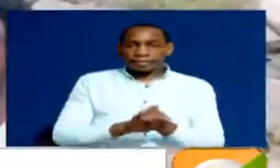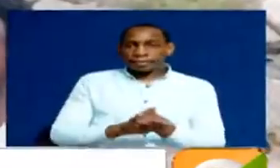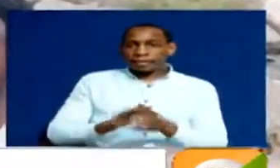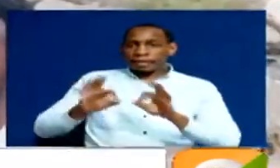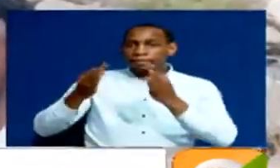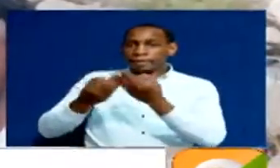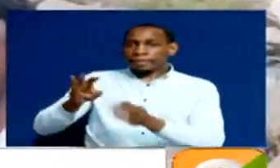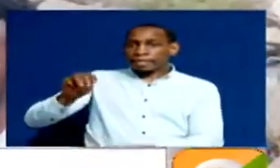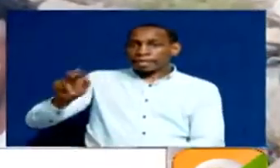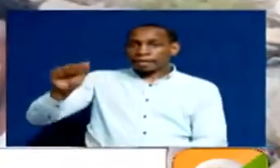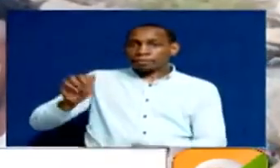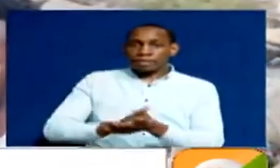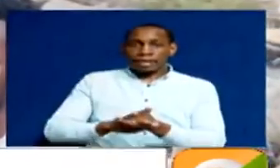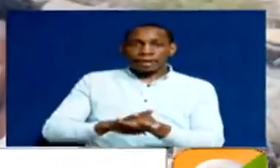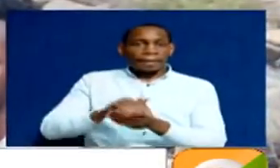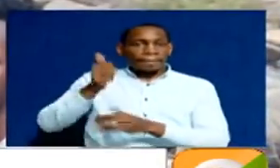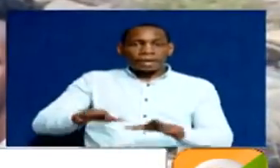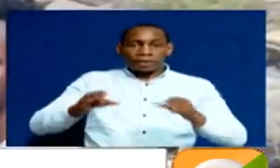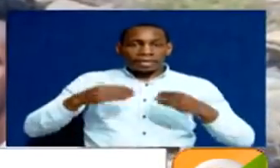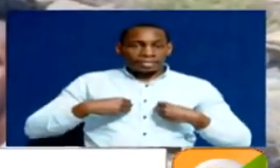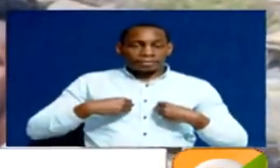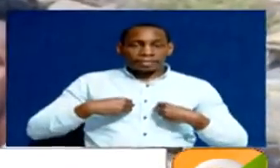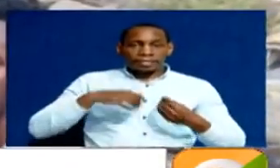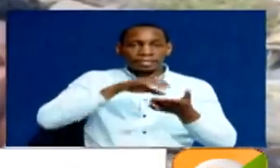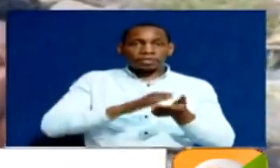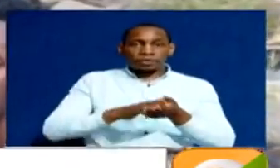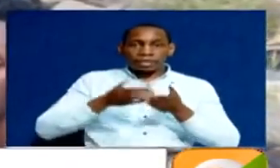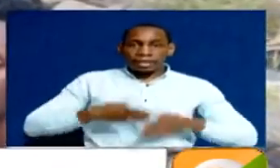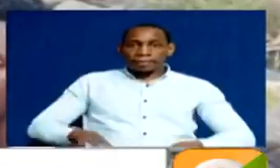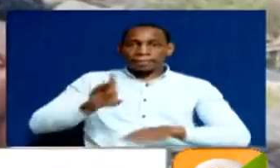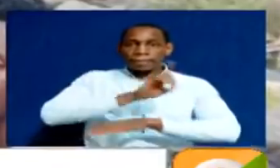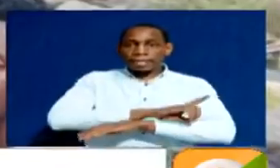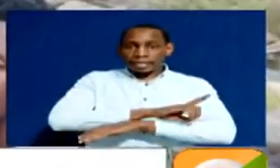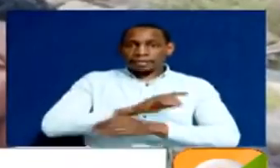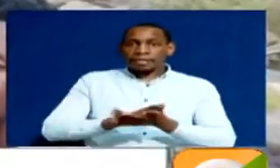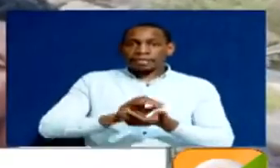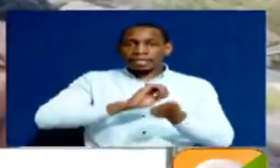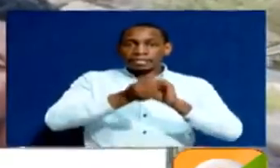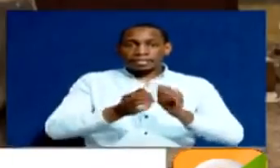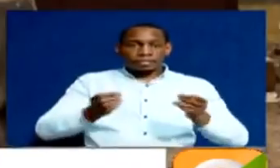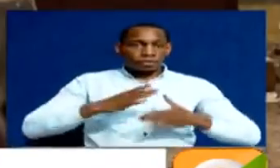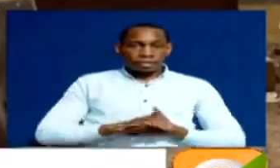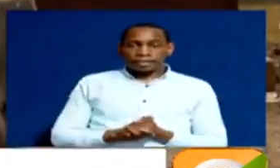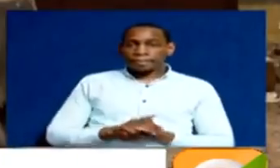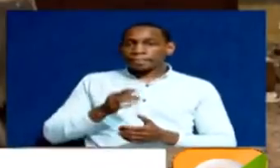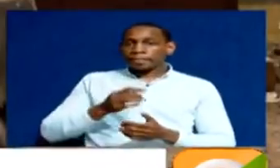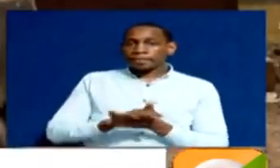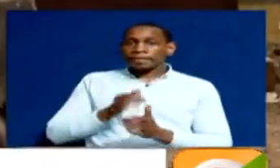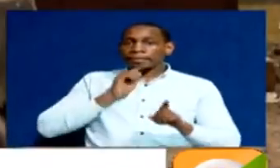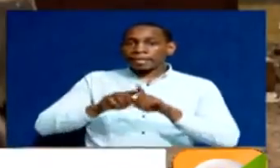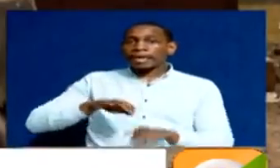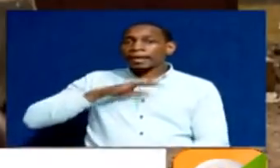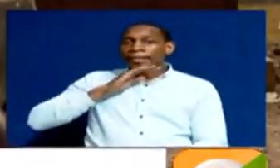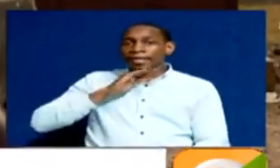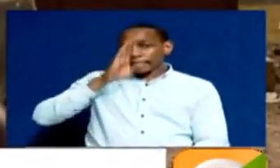28-year-old Nicholas Musa, yet to comprehend the events of the birthday party, turned tragic. Your brother dies on maybe Sunday, and then